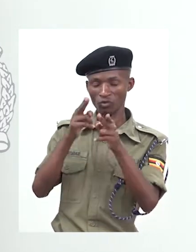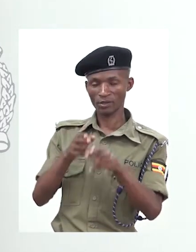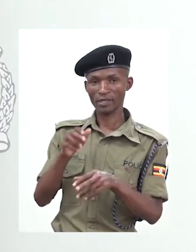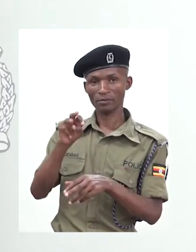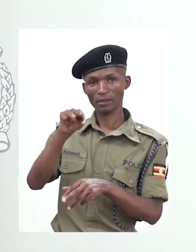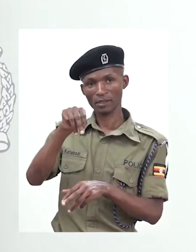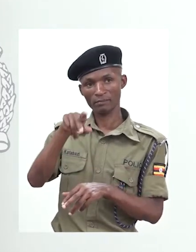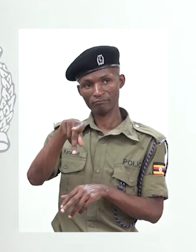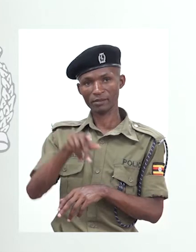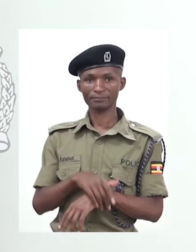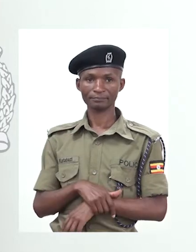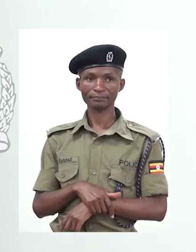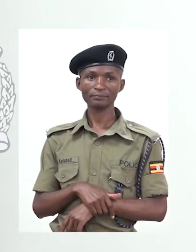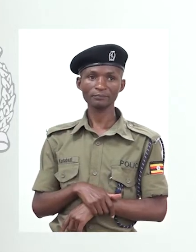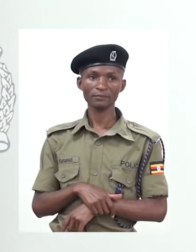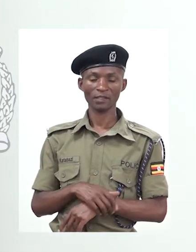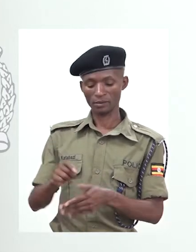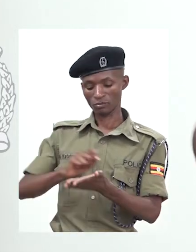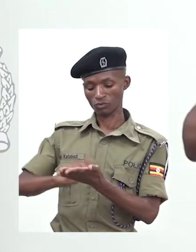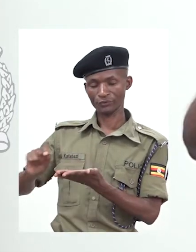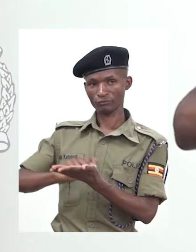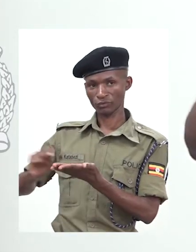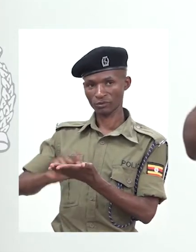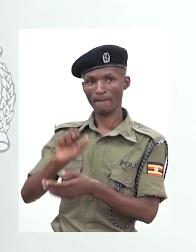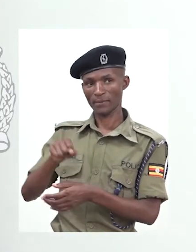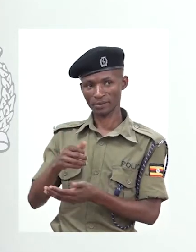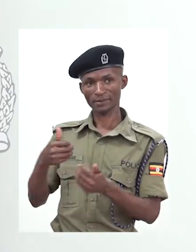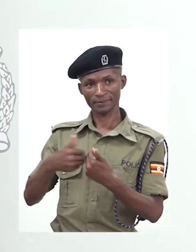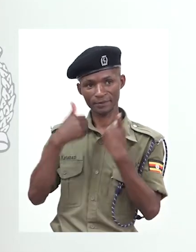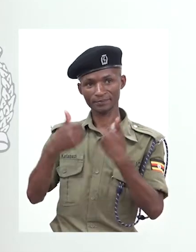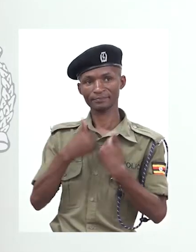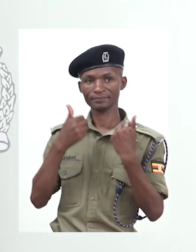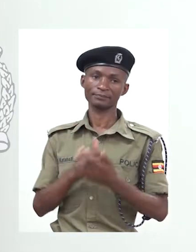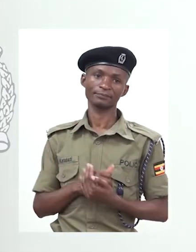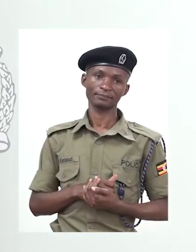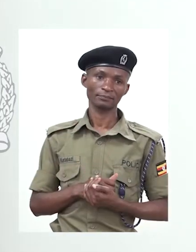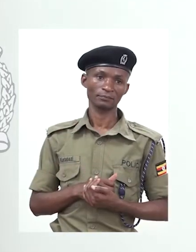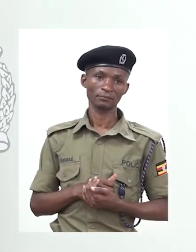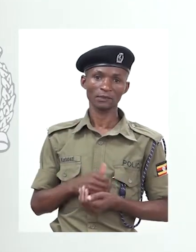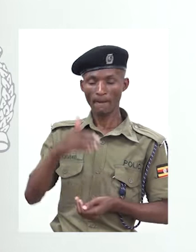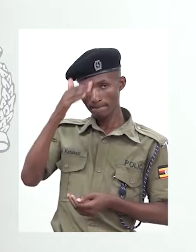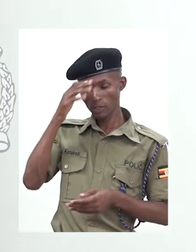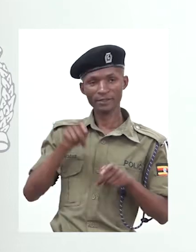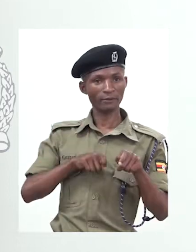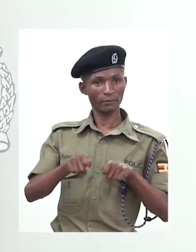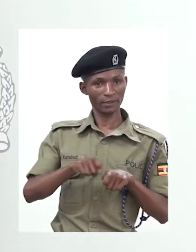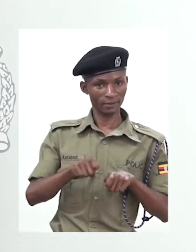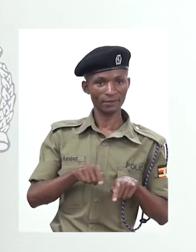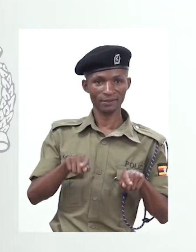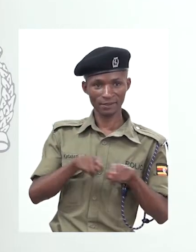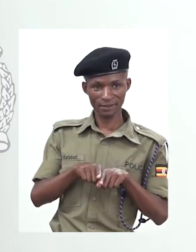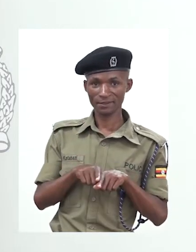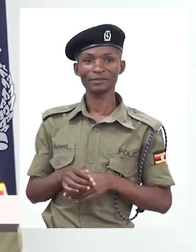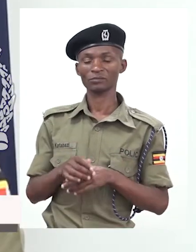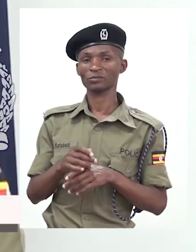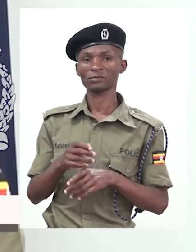into a written statement. Of course, the police management has come out to